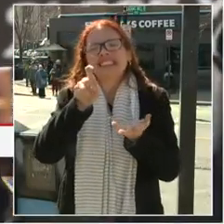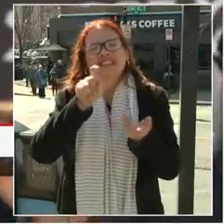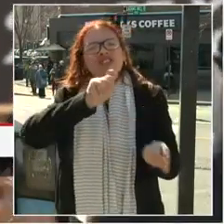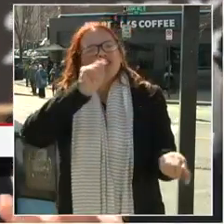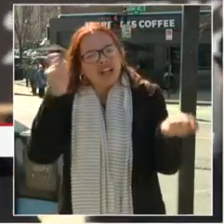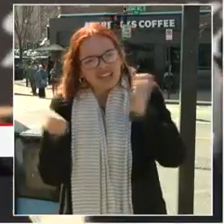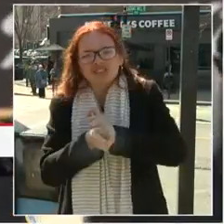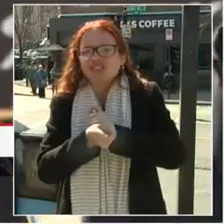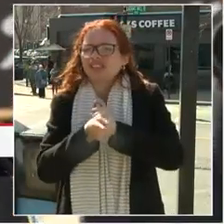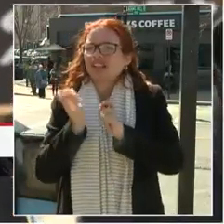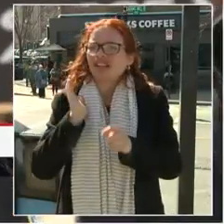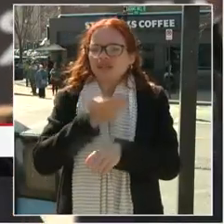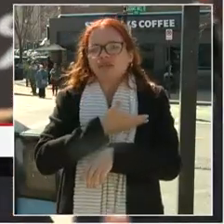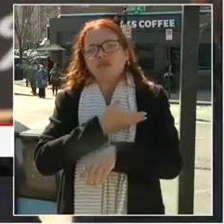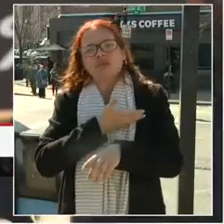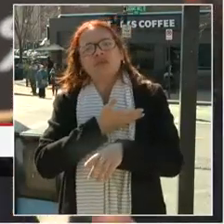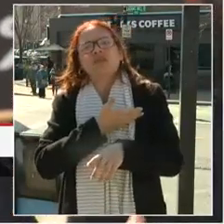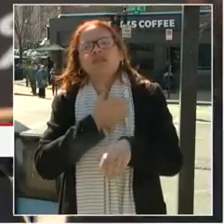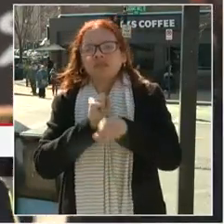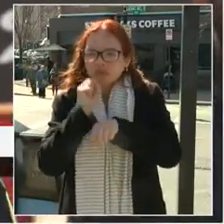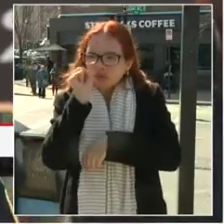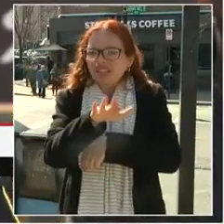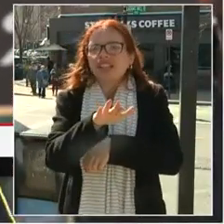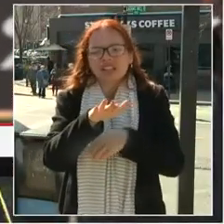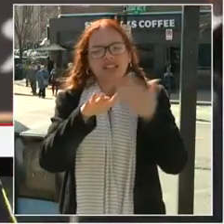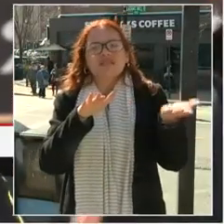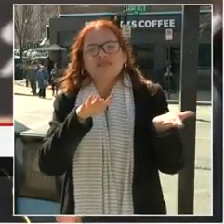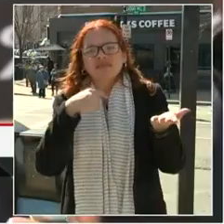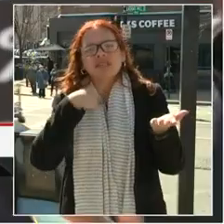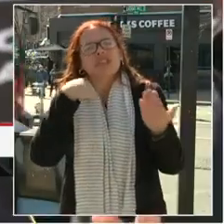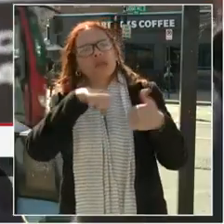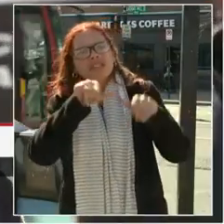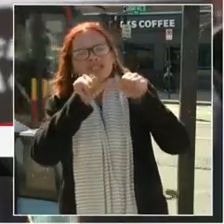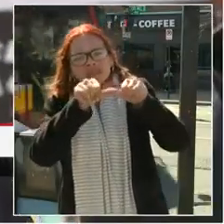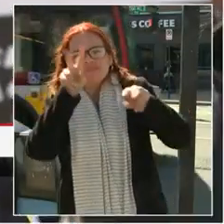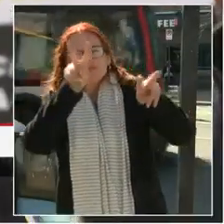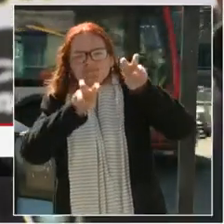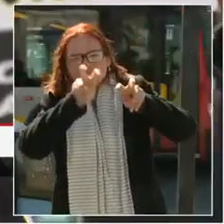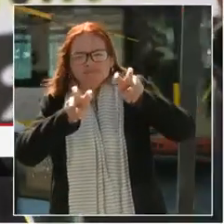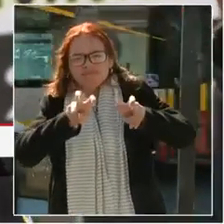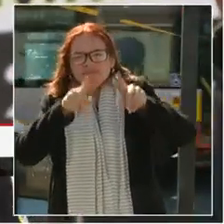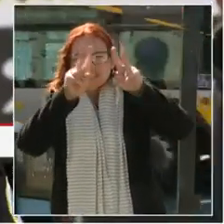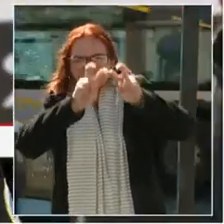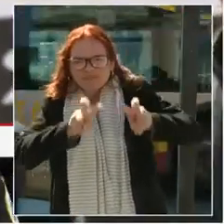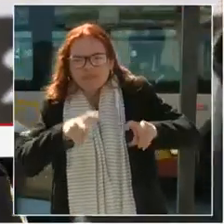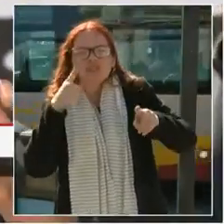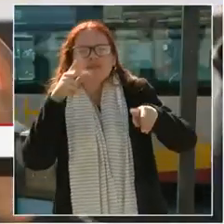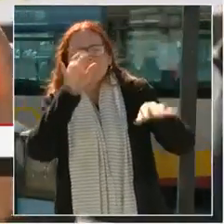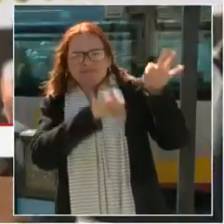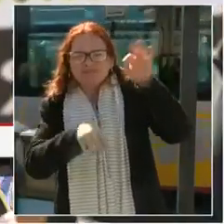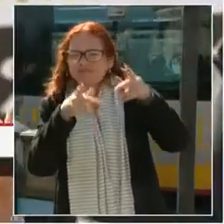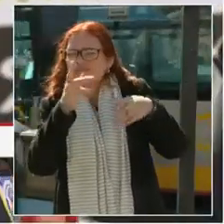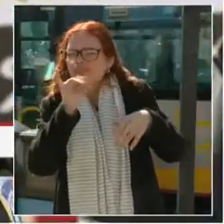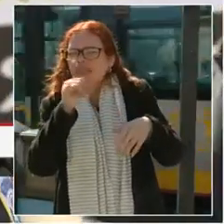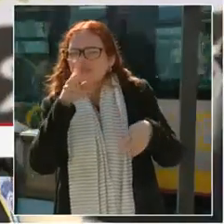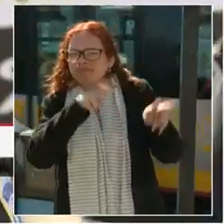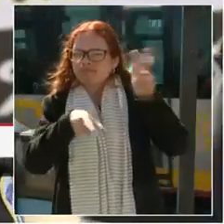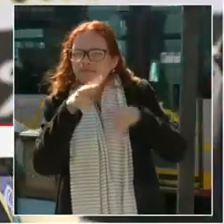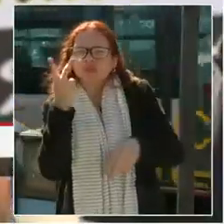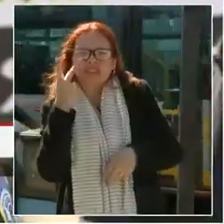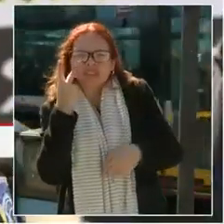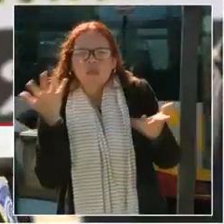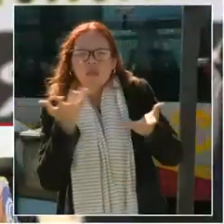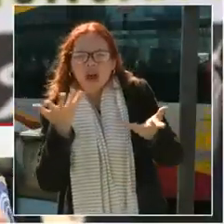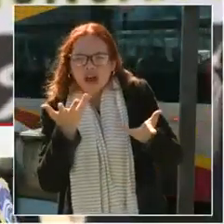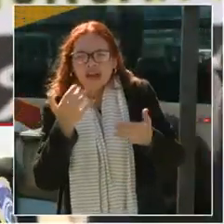trends. So we'll continue to assess, and if we need to make adjustments with personnel, et cetera, we'll do that. But as the mayor mentioned, we have the resource